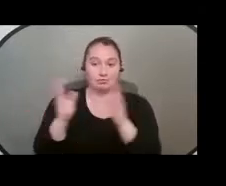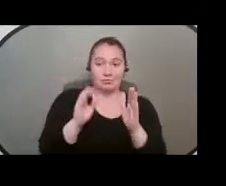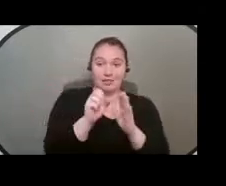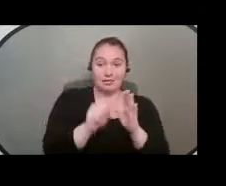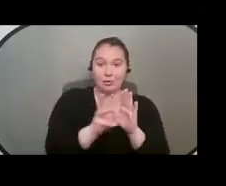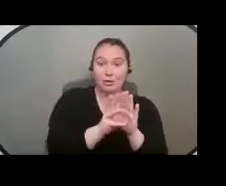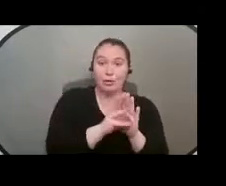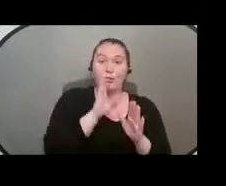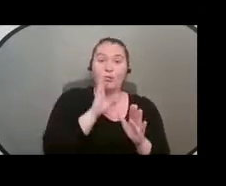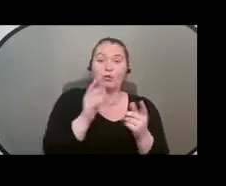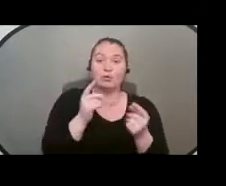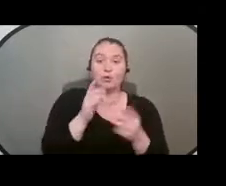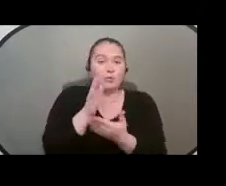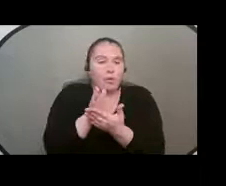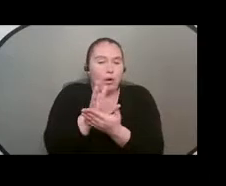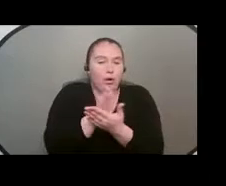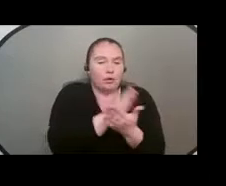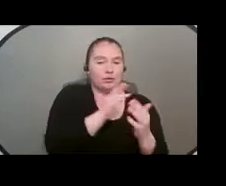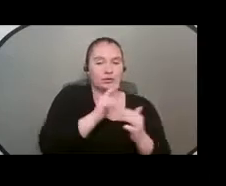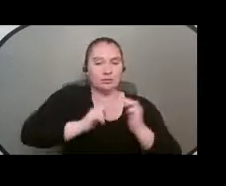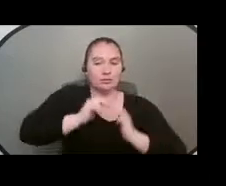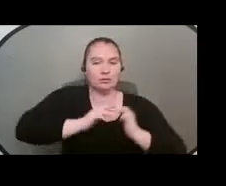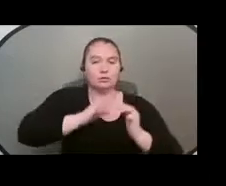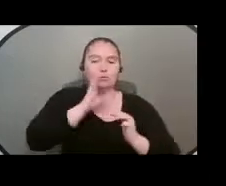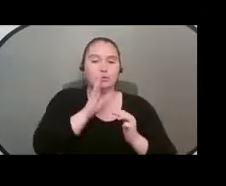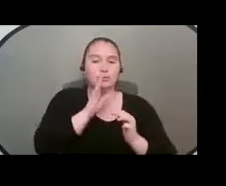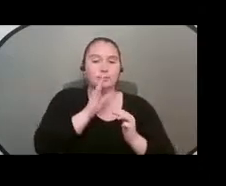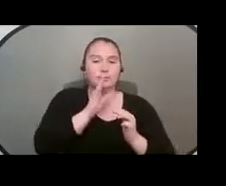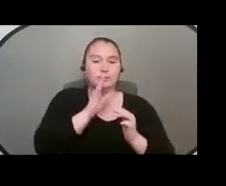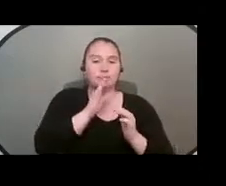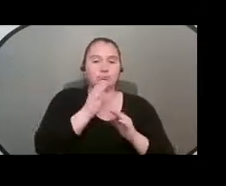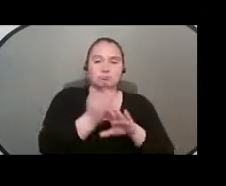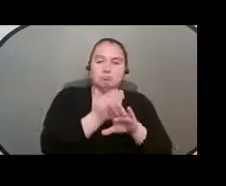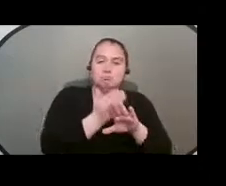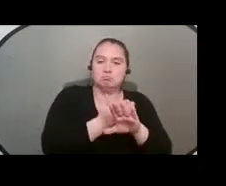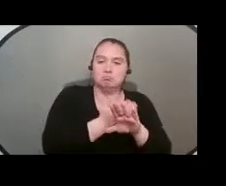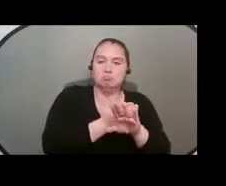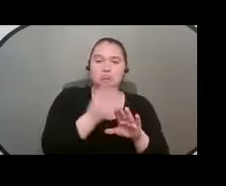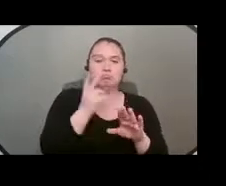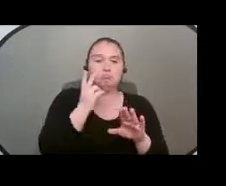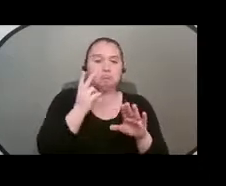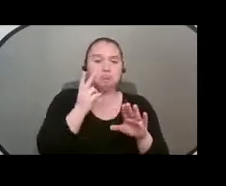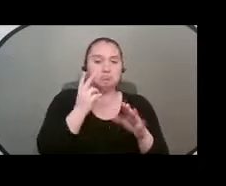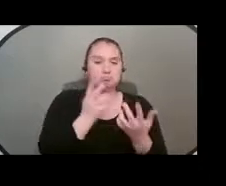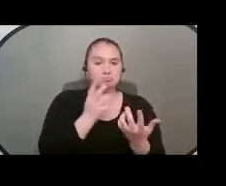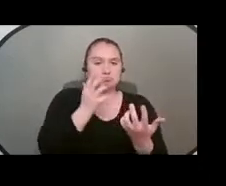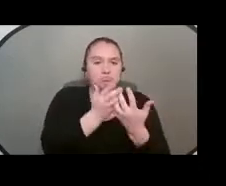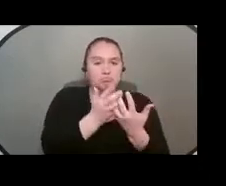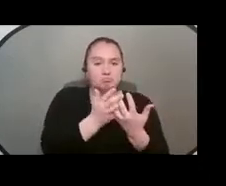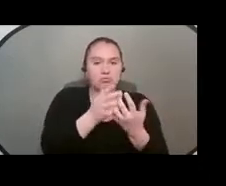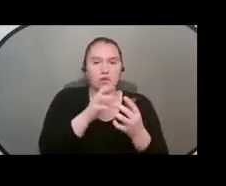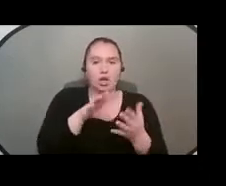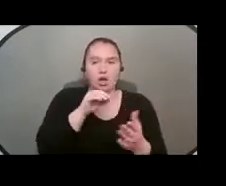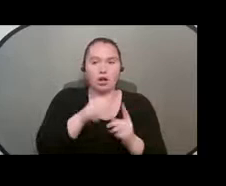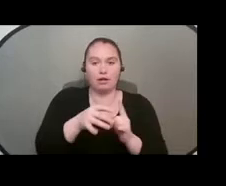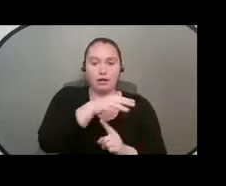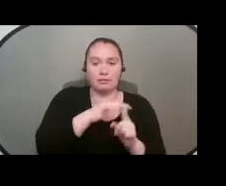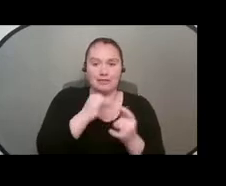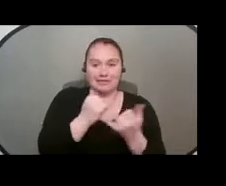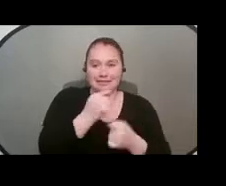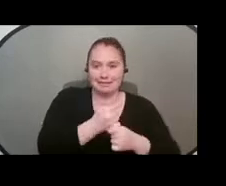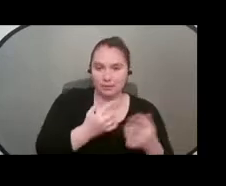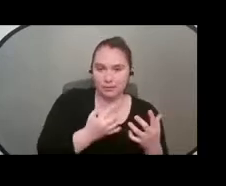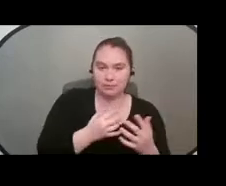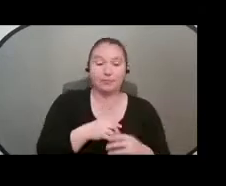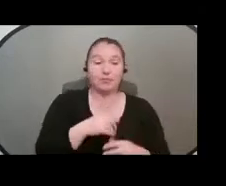renovating portions of the building or a good portion of the building to implement best practices for learning environments today. So we might get